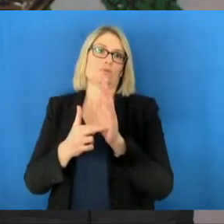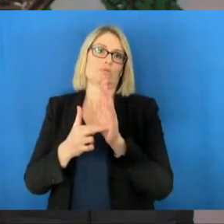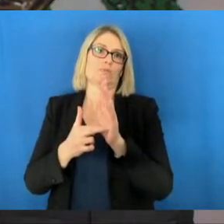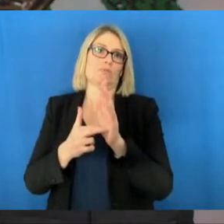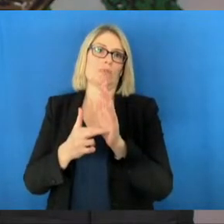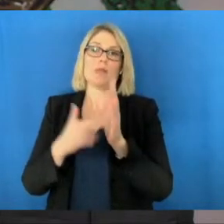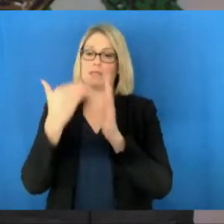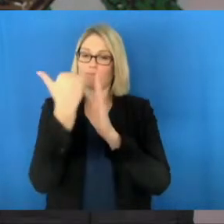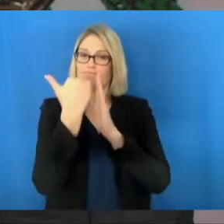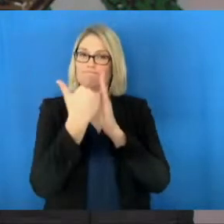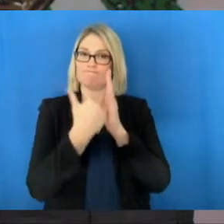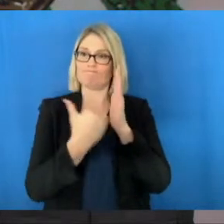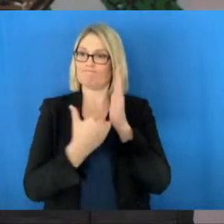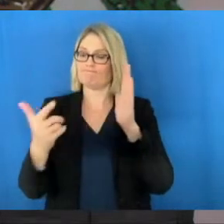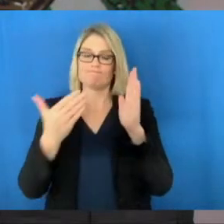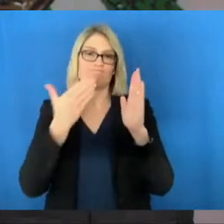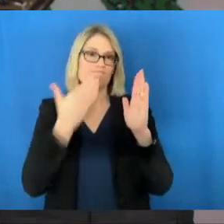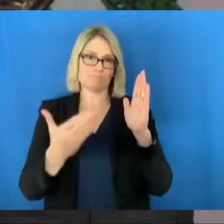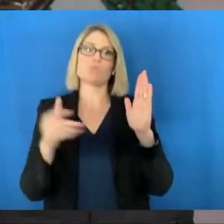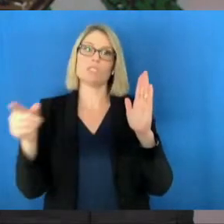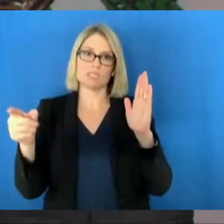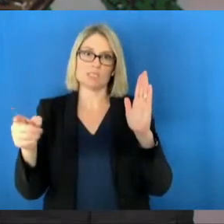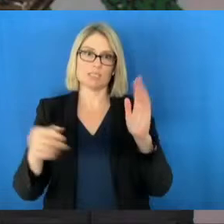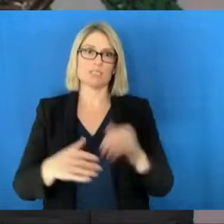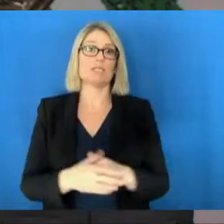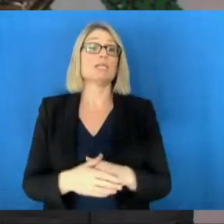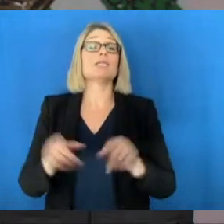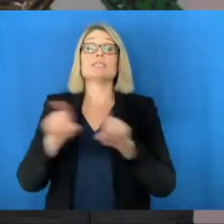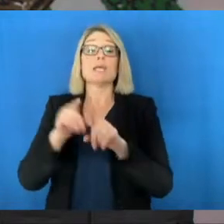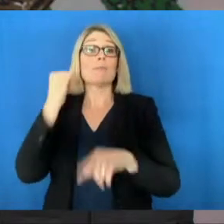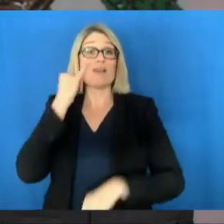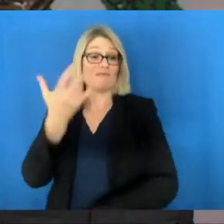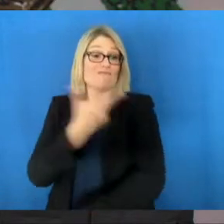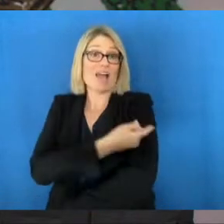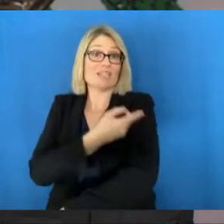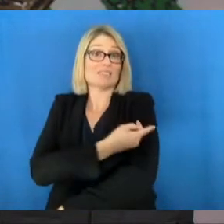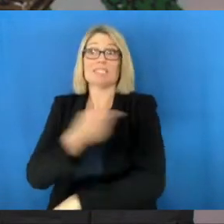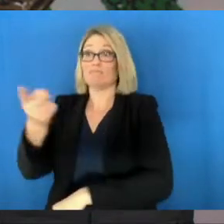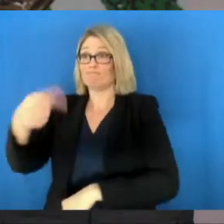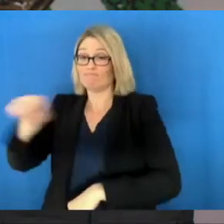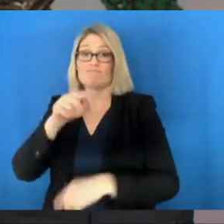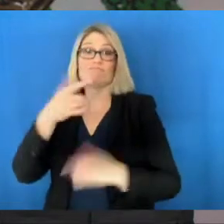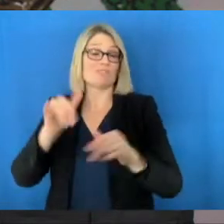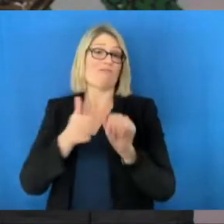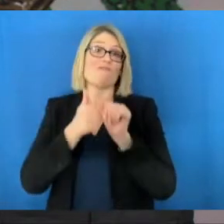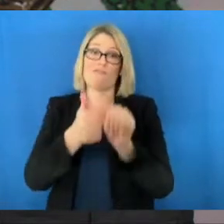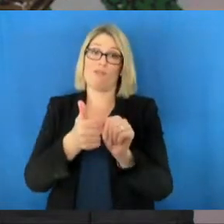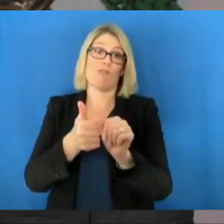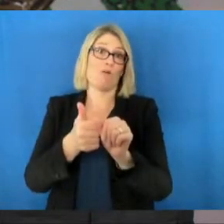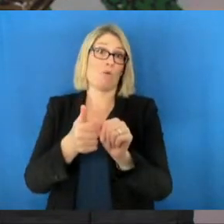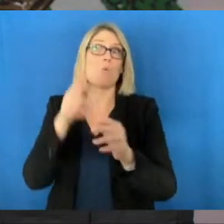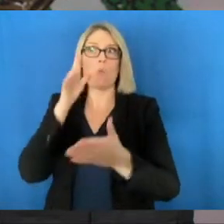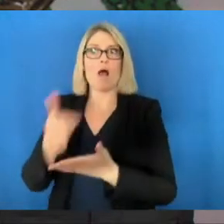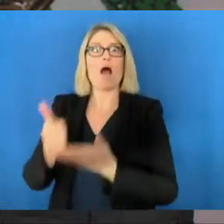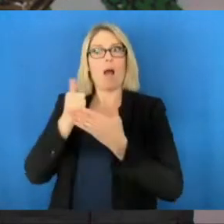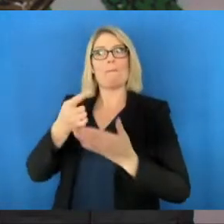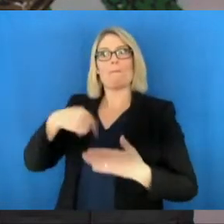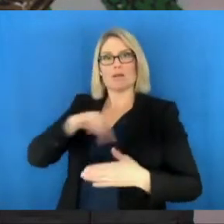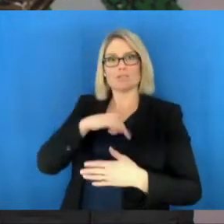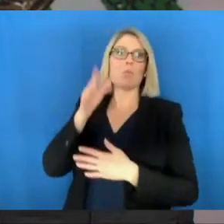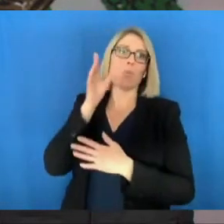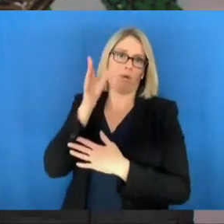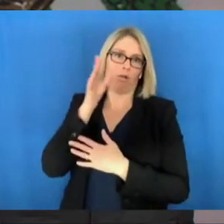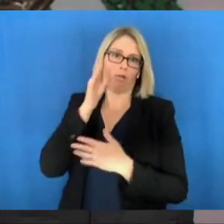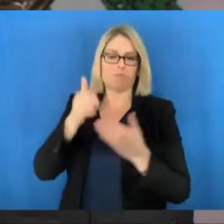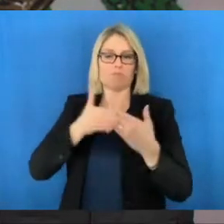out all along, and again, they're doing that with the vaccine, which will only help us all as we move forward.